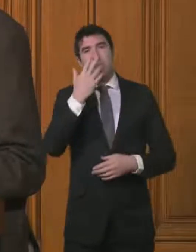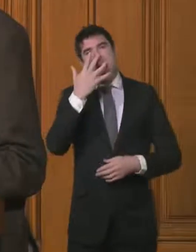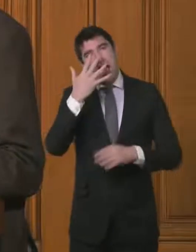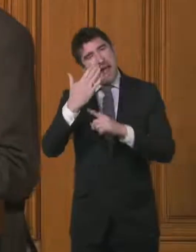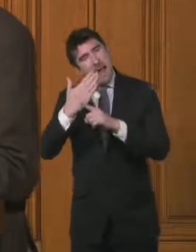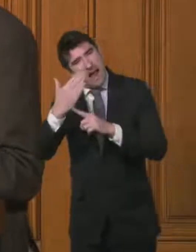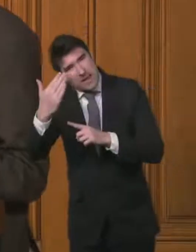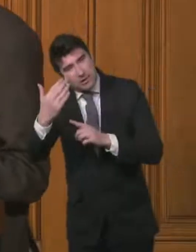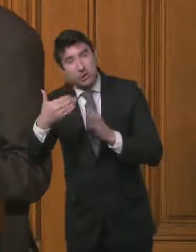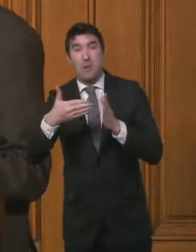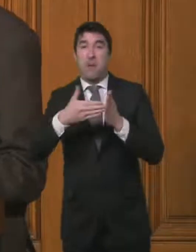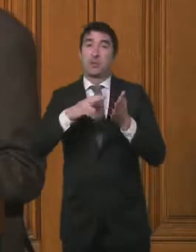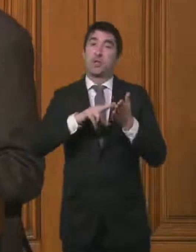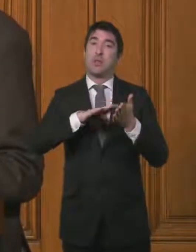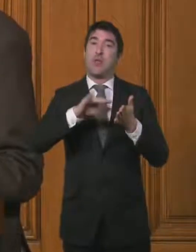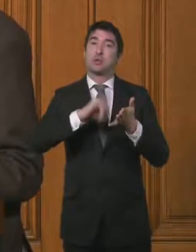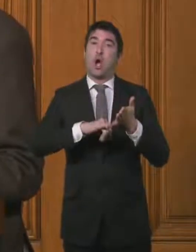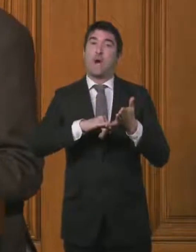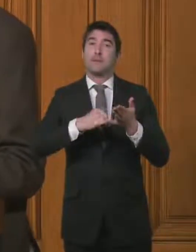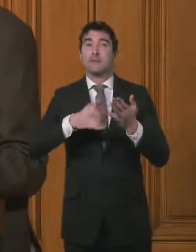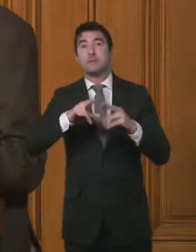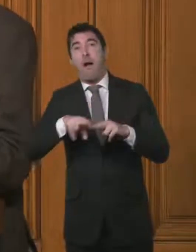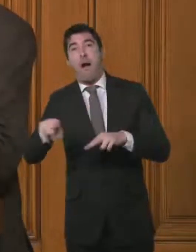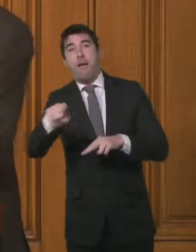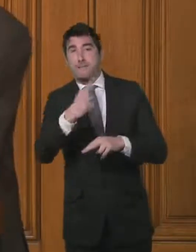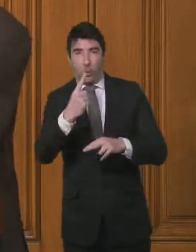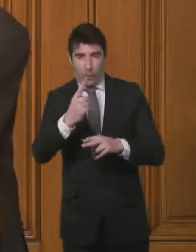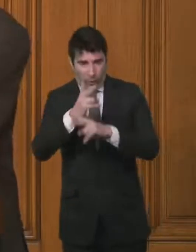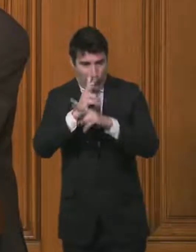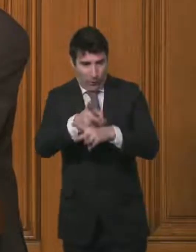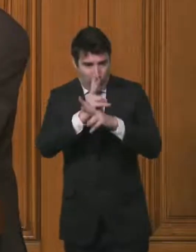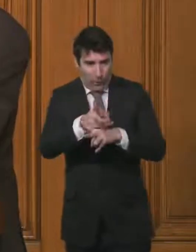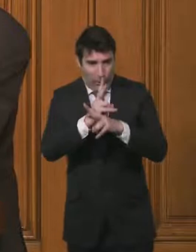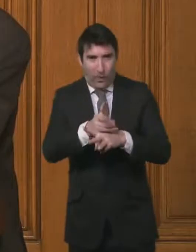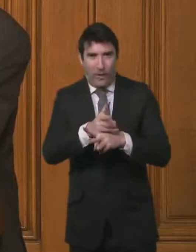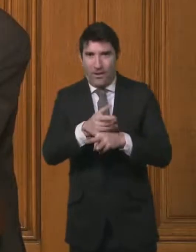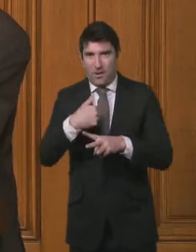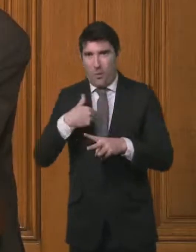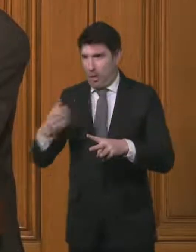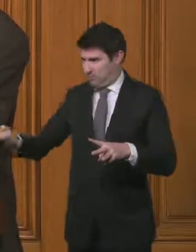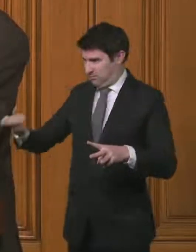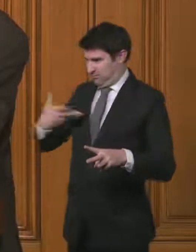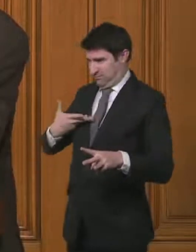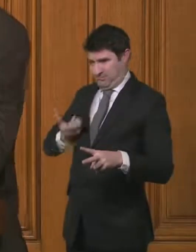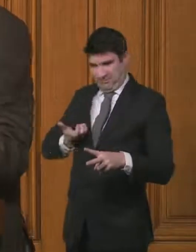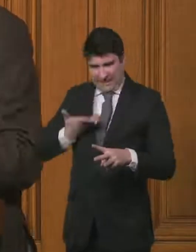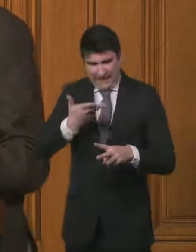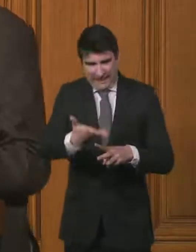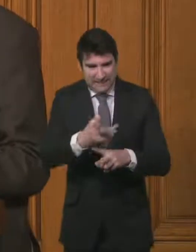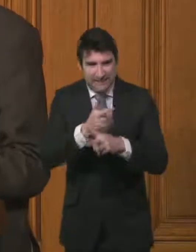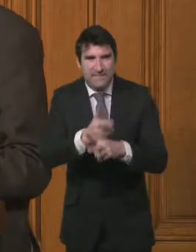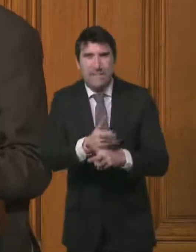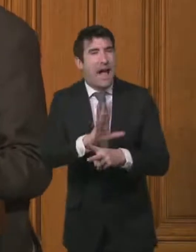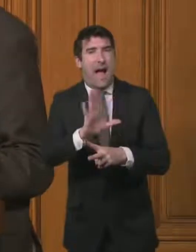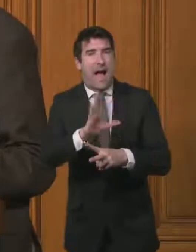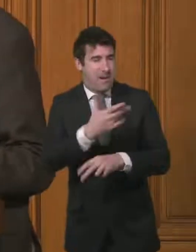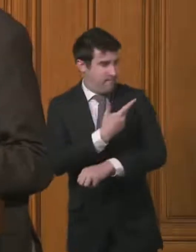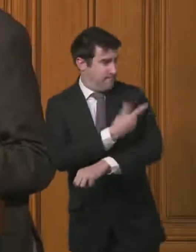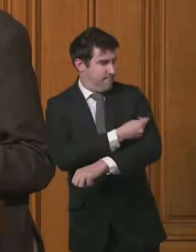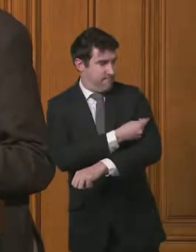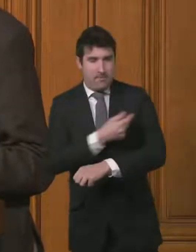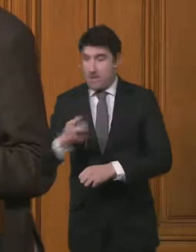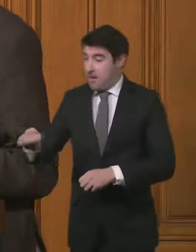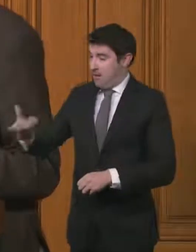the increased supply that comes with the AstraZeneca vaccine means that we have written out to healthcare organisations today to instruct them to